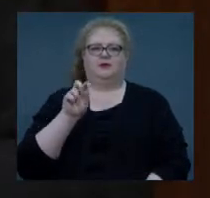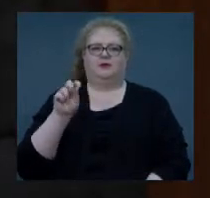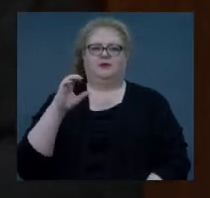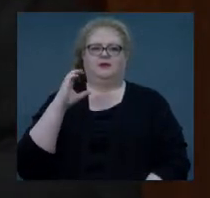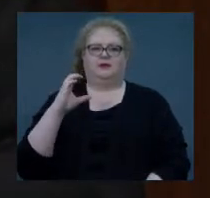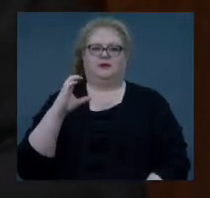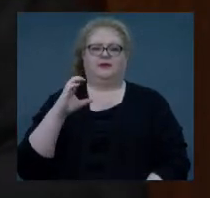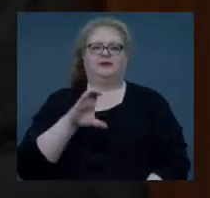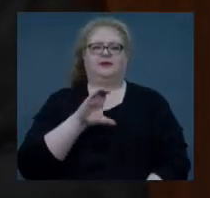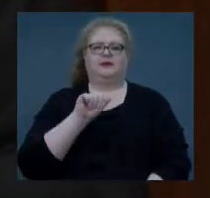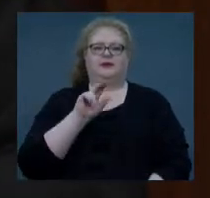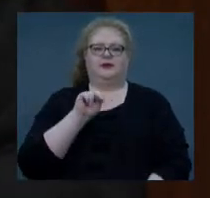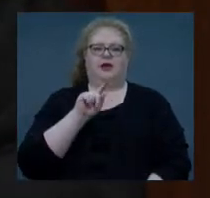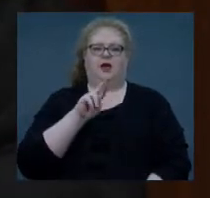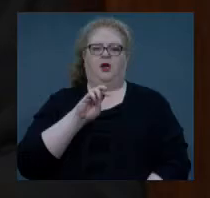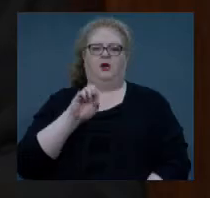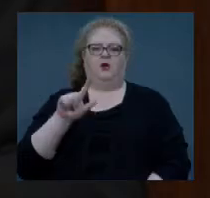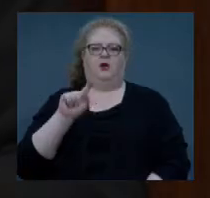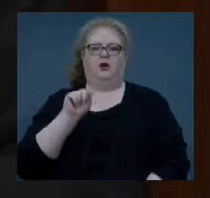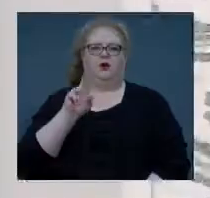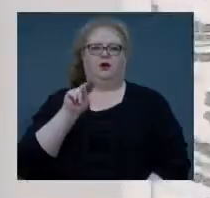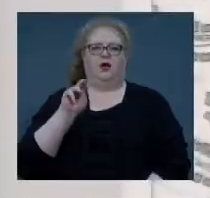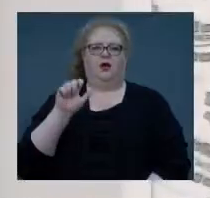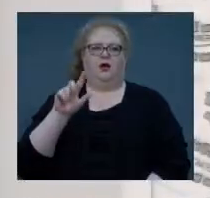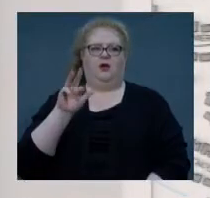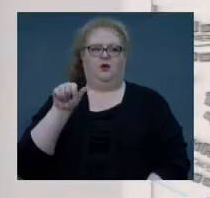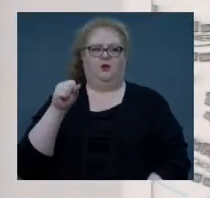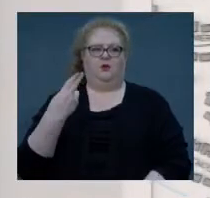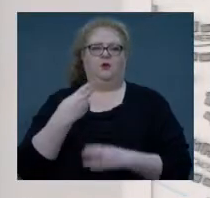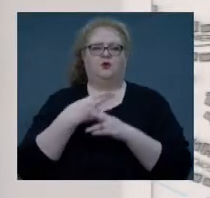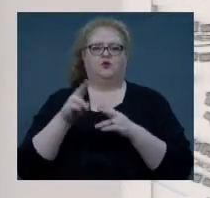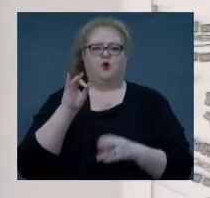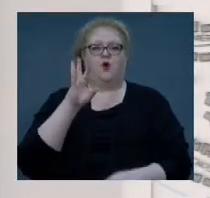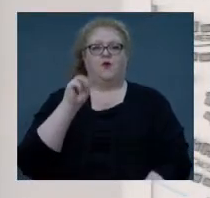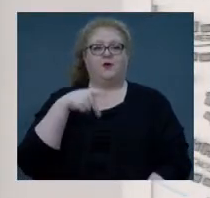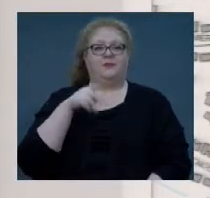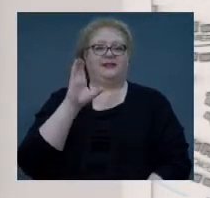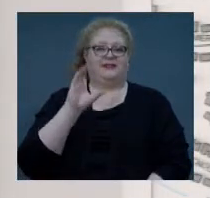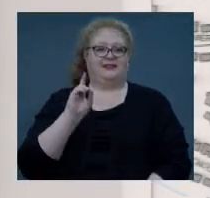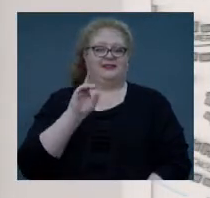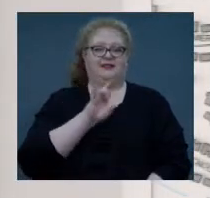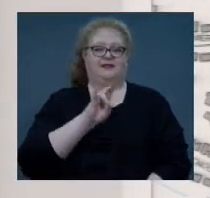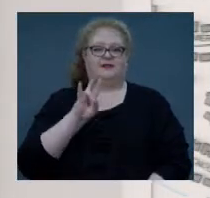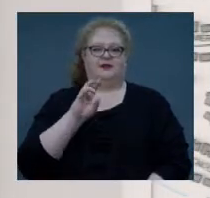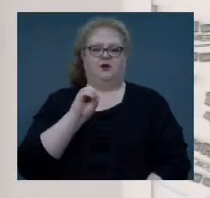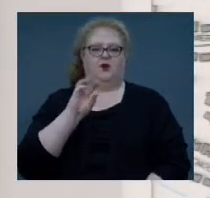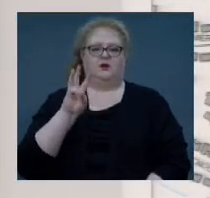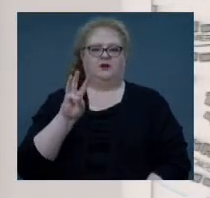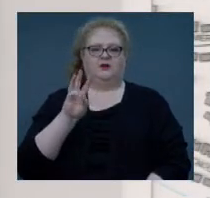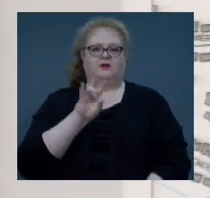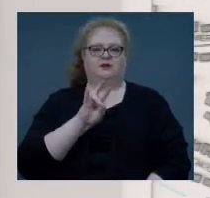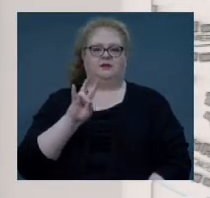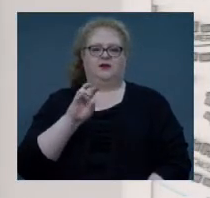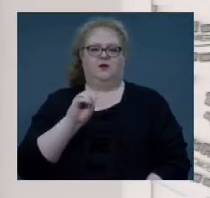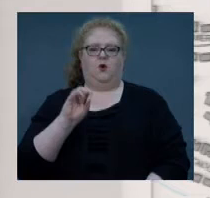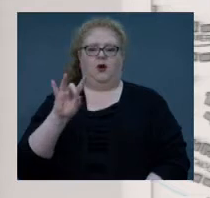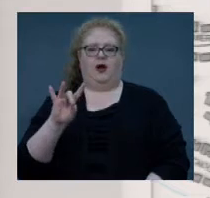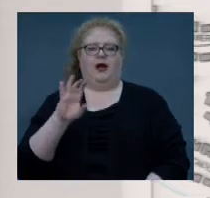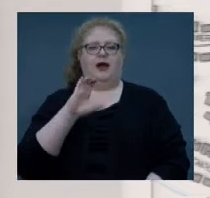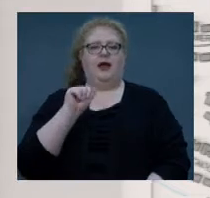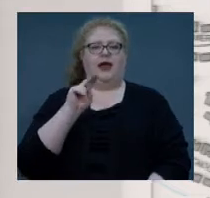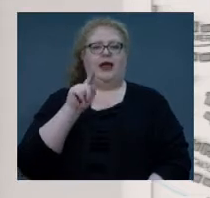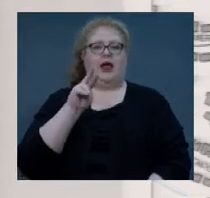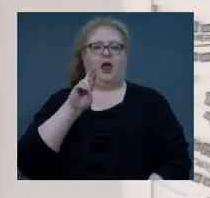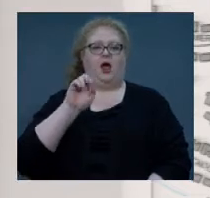Z-1002-C, the Cantrell Tunnel Wash revised short form PCD at 7706, 7708 Cantrell Road.